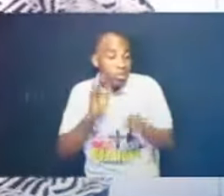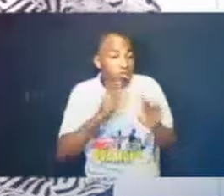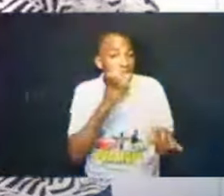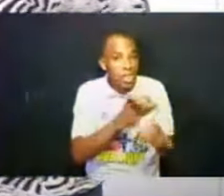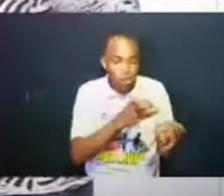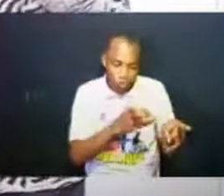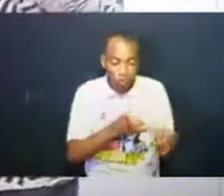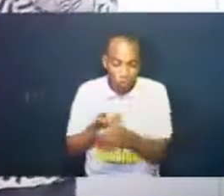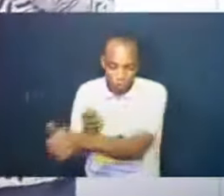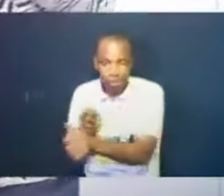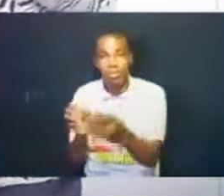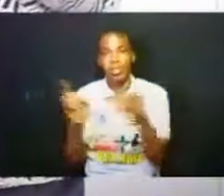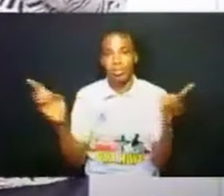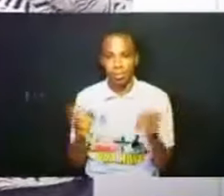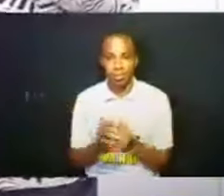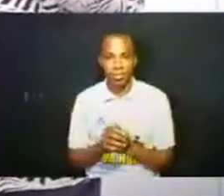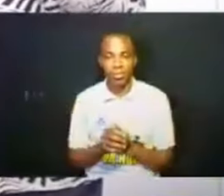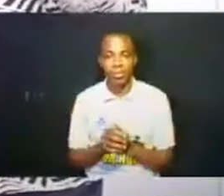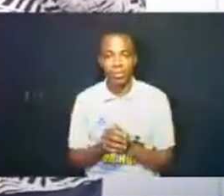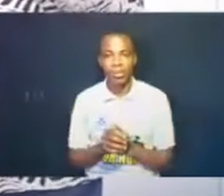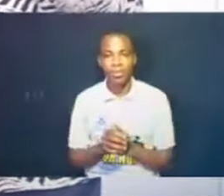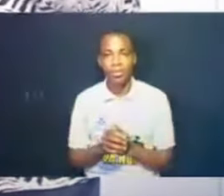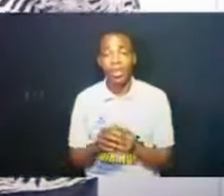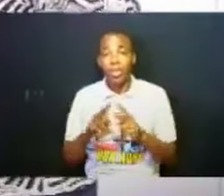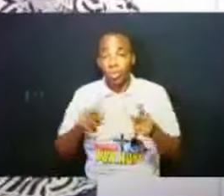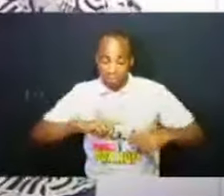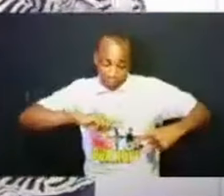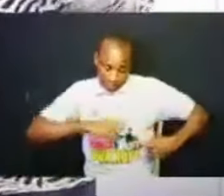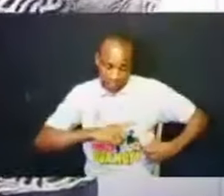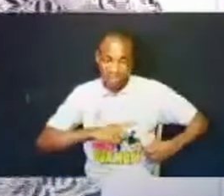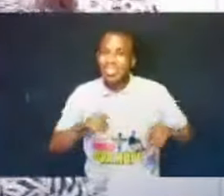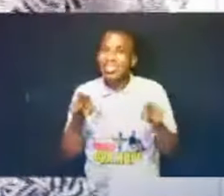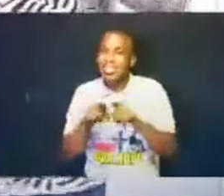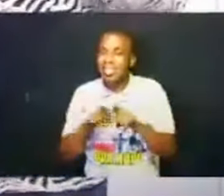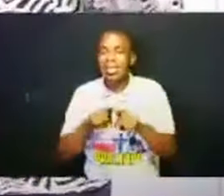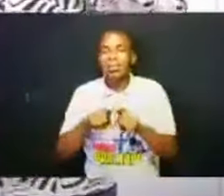him? Bitterness is like a viral disease, like COVID. It